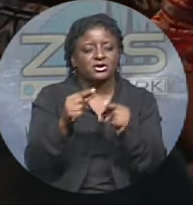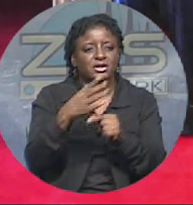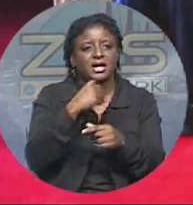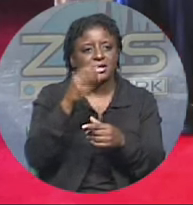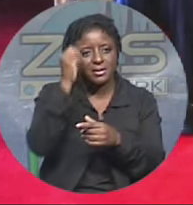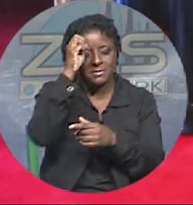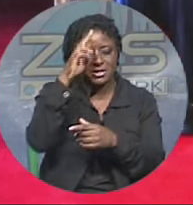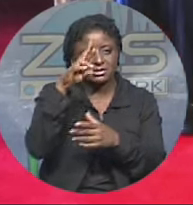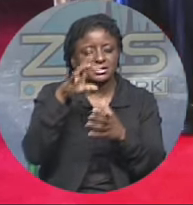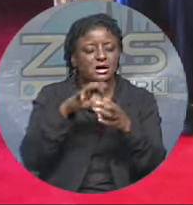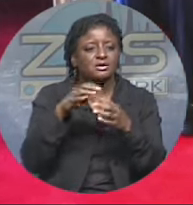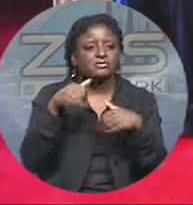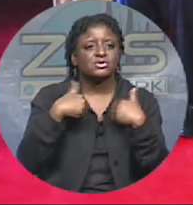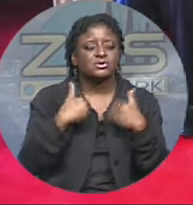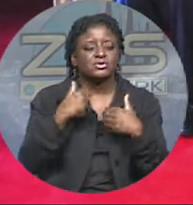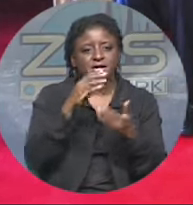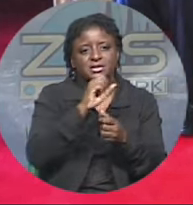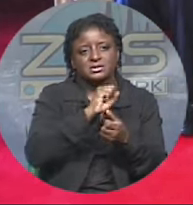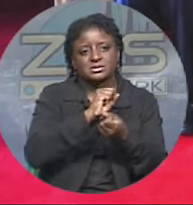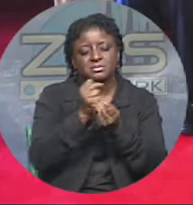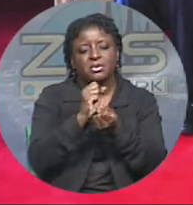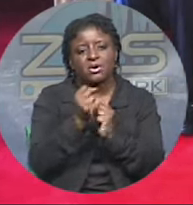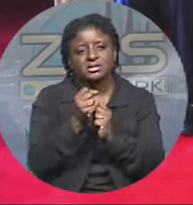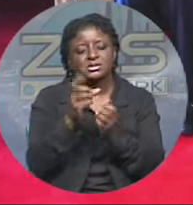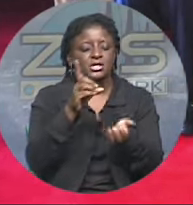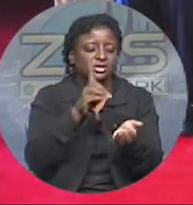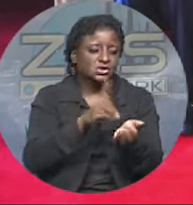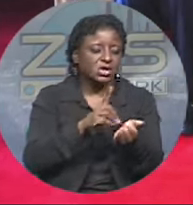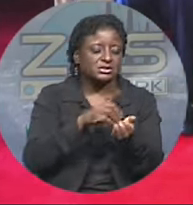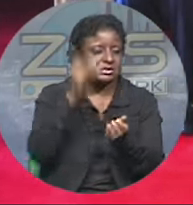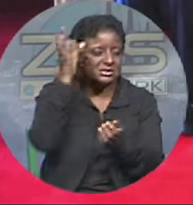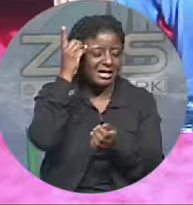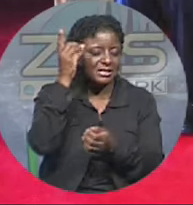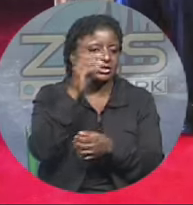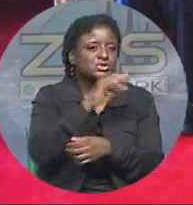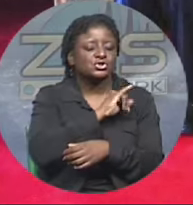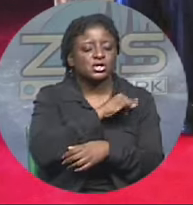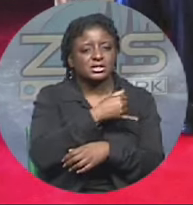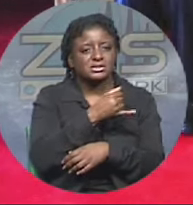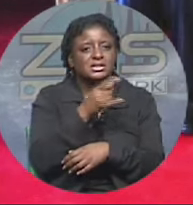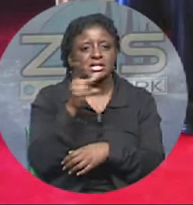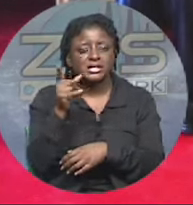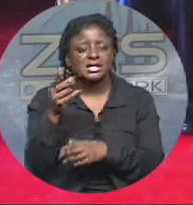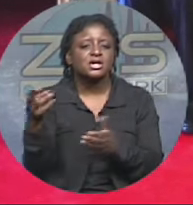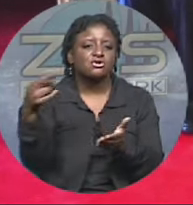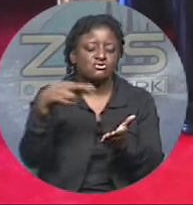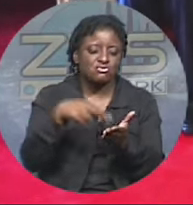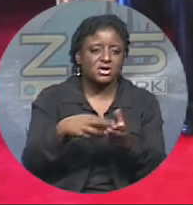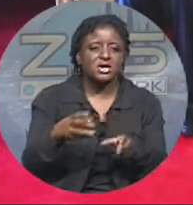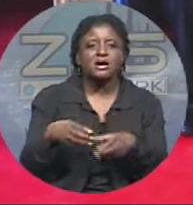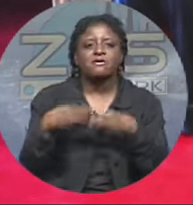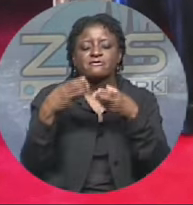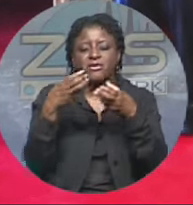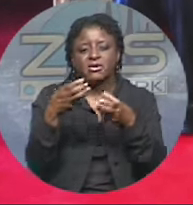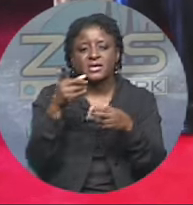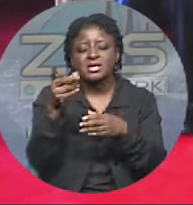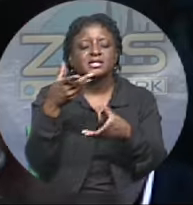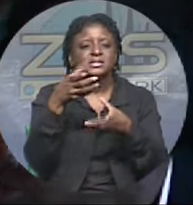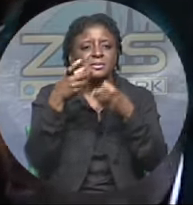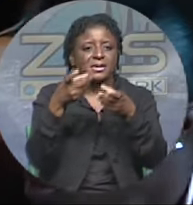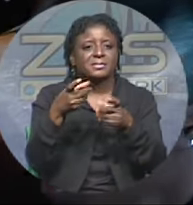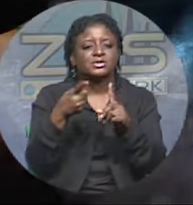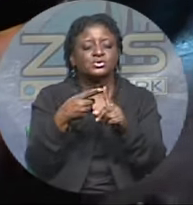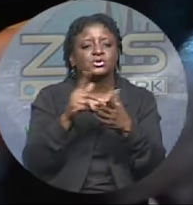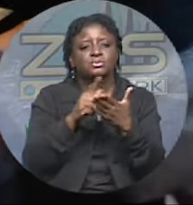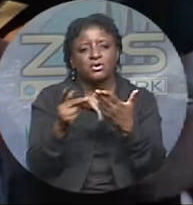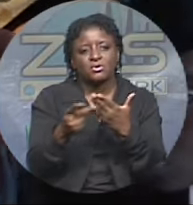Culture, the Honorable Dr. Danny Johnson. He reaffirmed his ministry's commitment to the program that has developed youth leaders throughout the